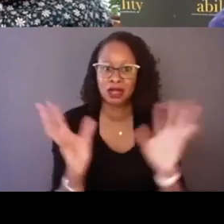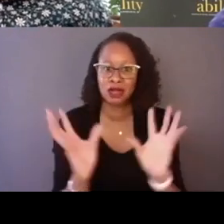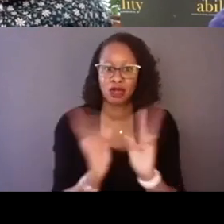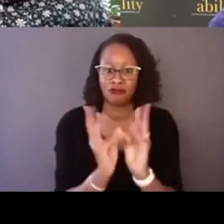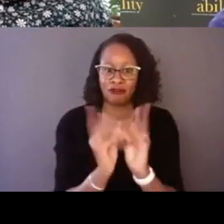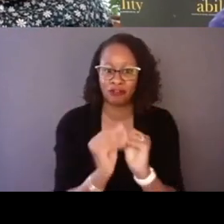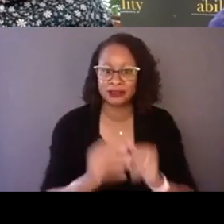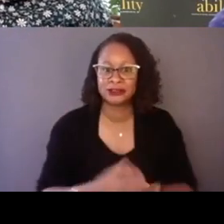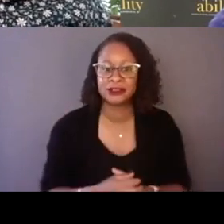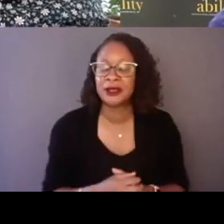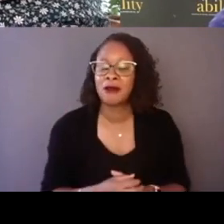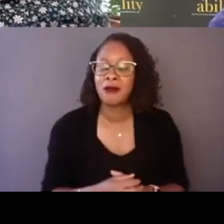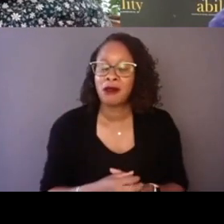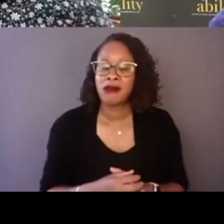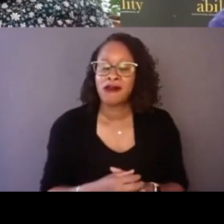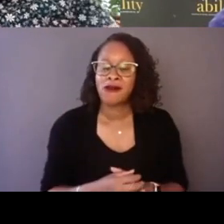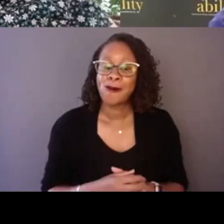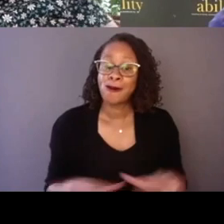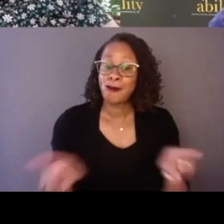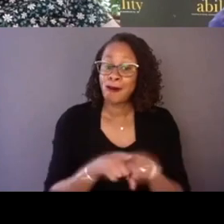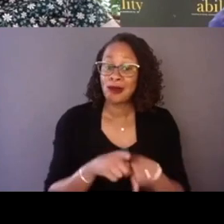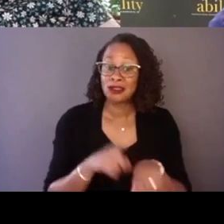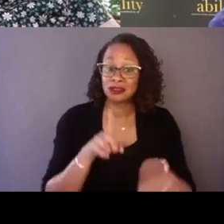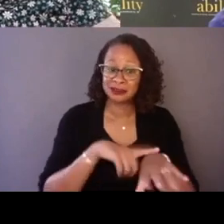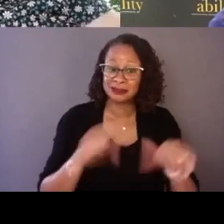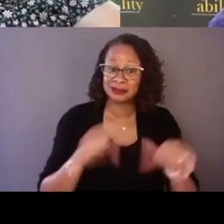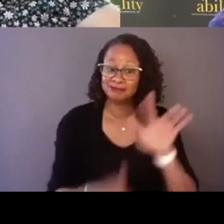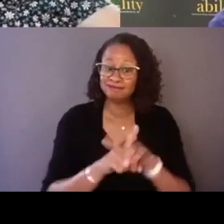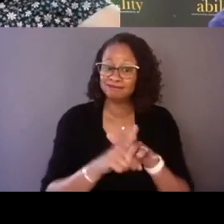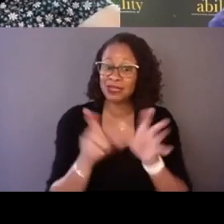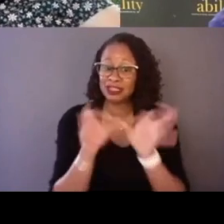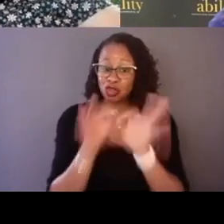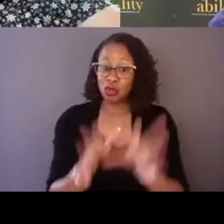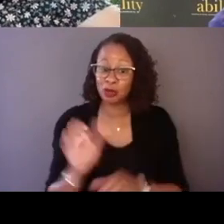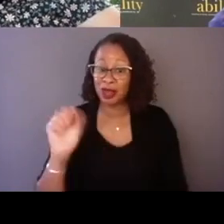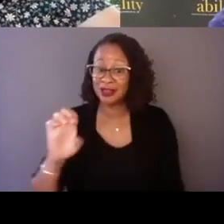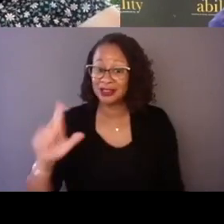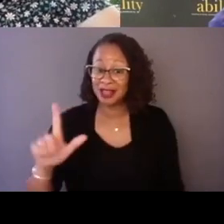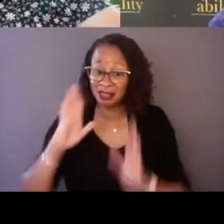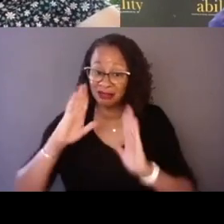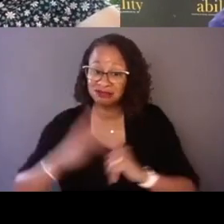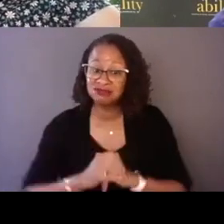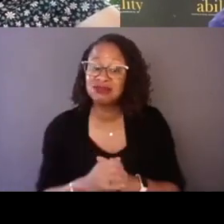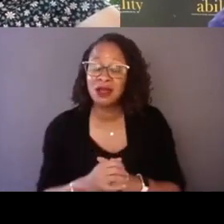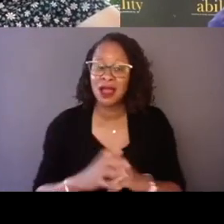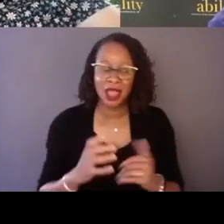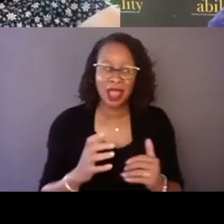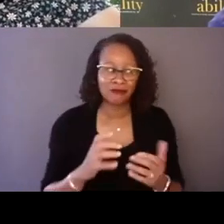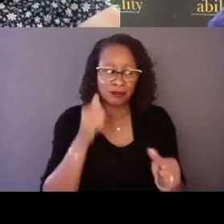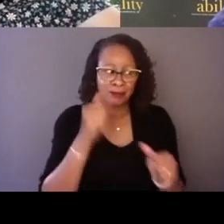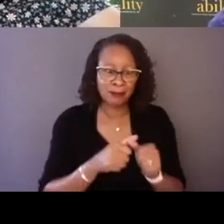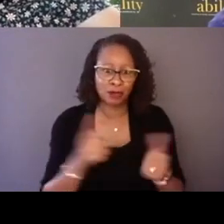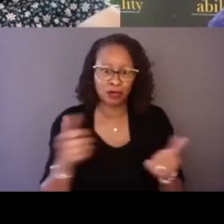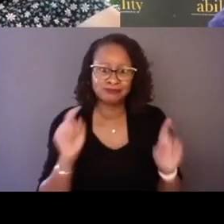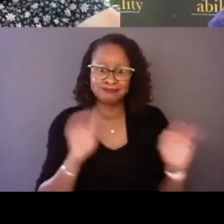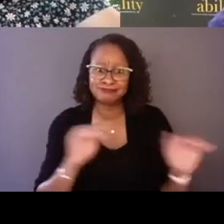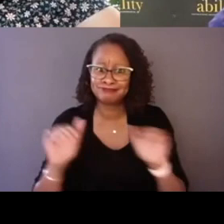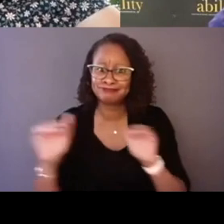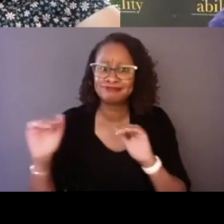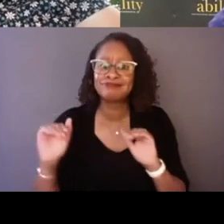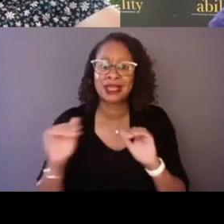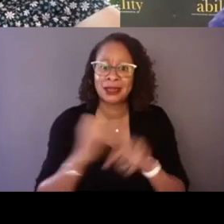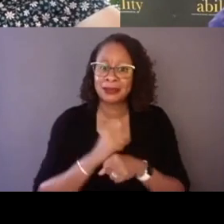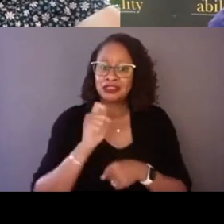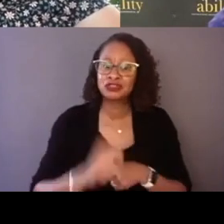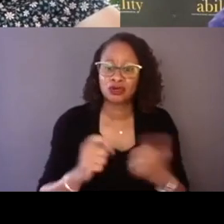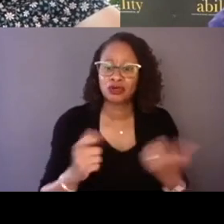to have an ASL interpreter and just be more mindful of making sure